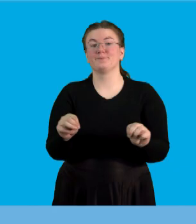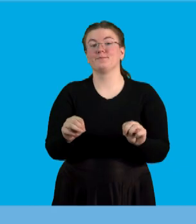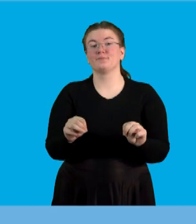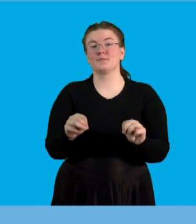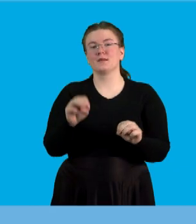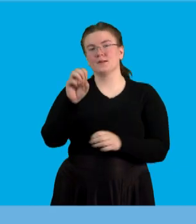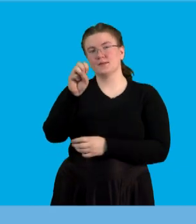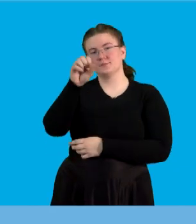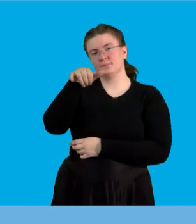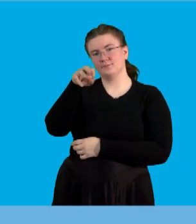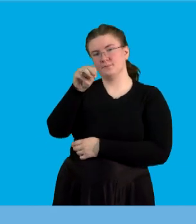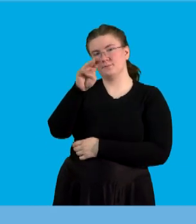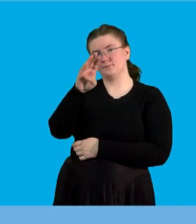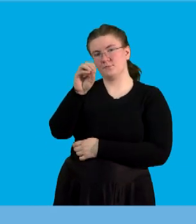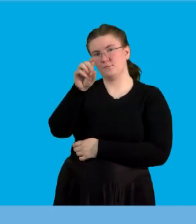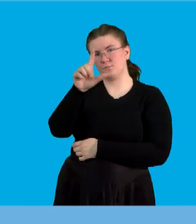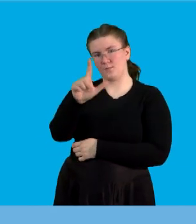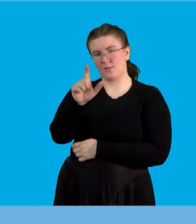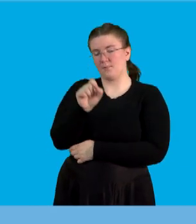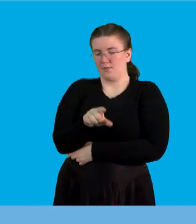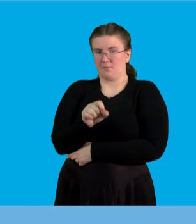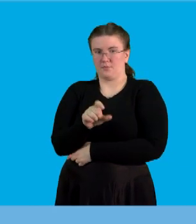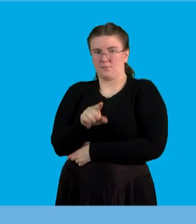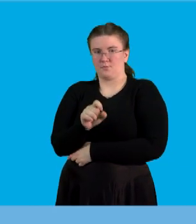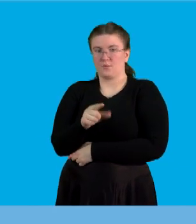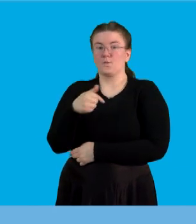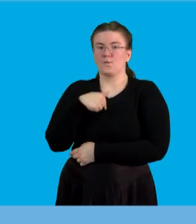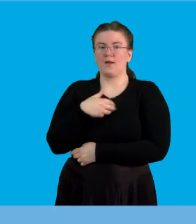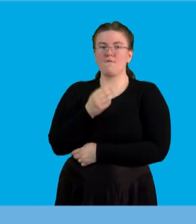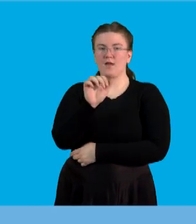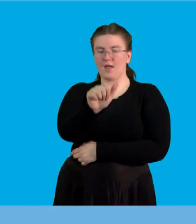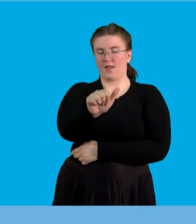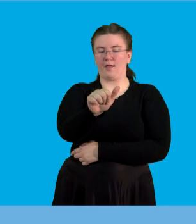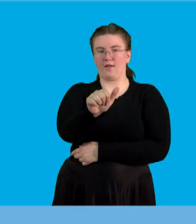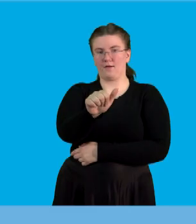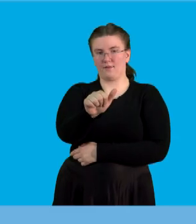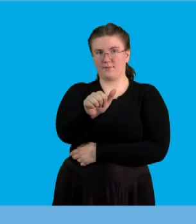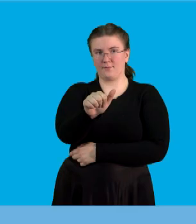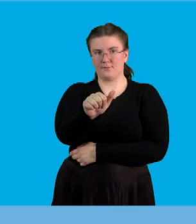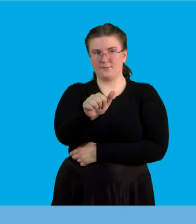circuits is going to be given by this particular symbol, whereby we have an A